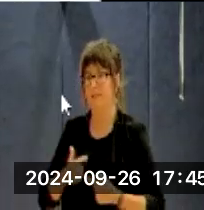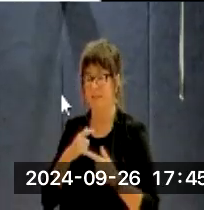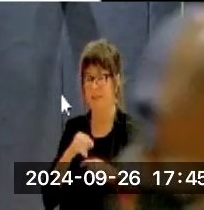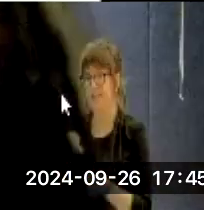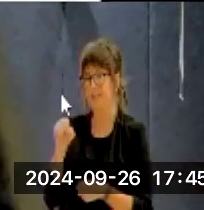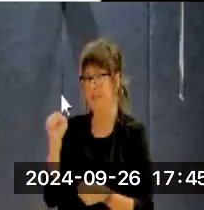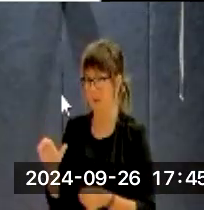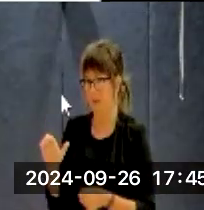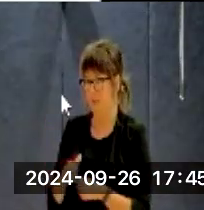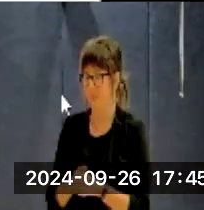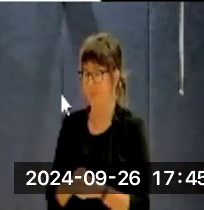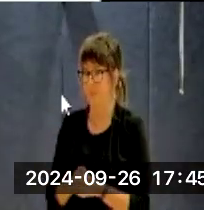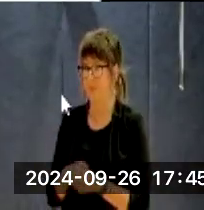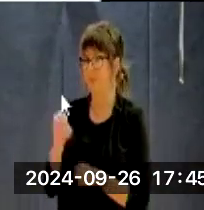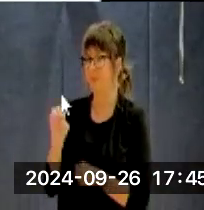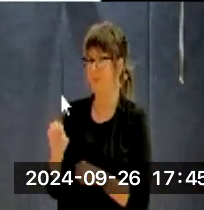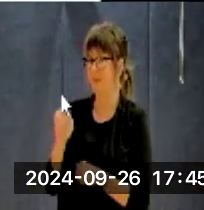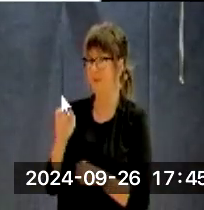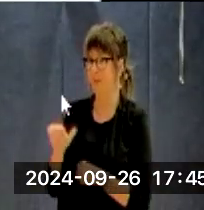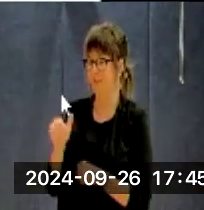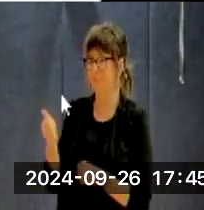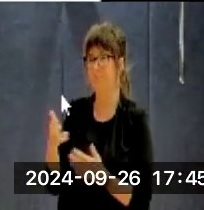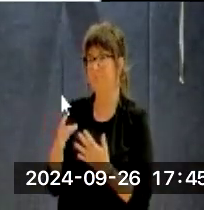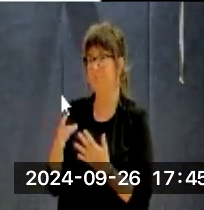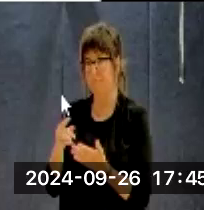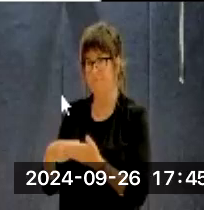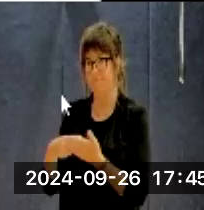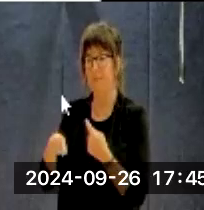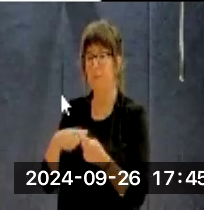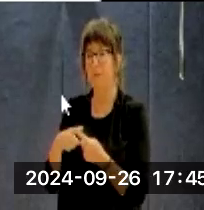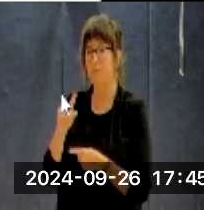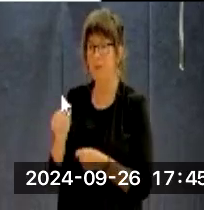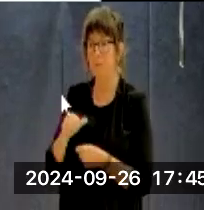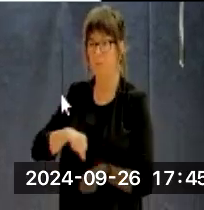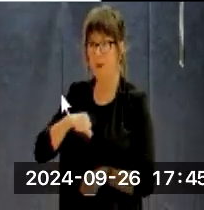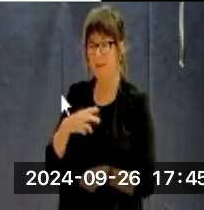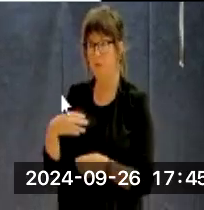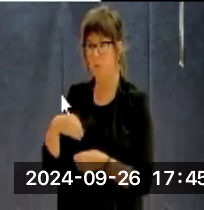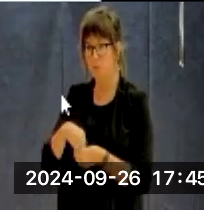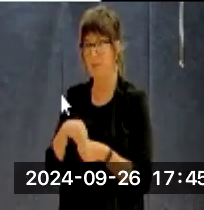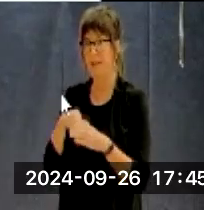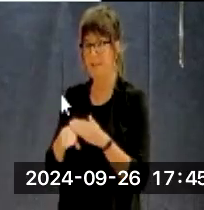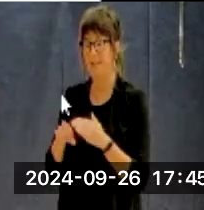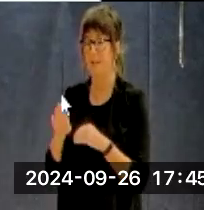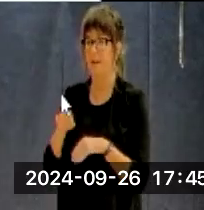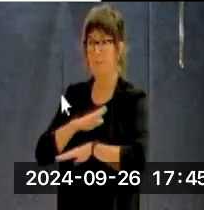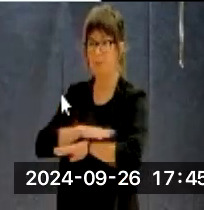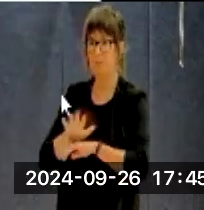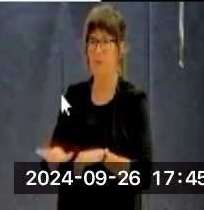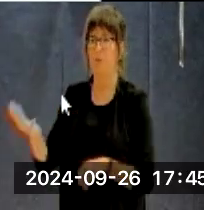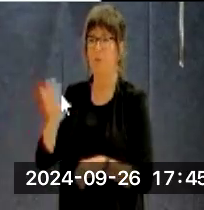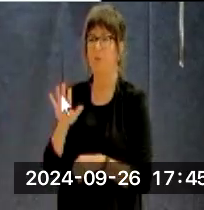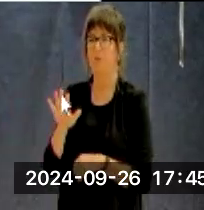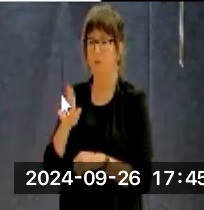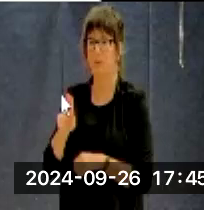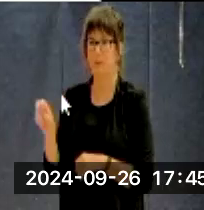Sacramento. Eric has also led discussions on disability pride, inclusion, and access on platforms throughout the country. He